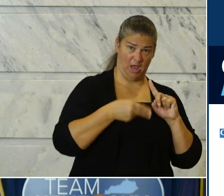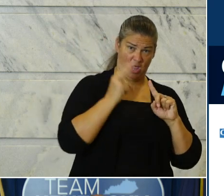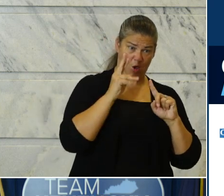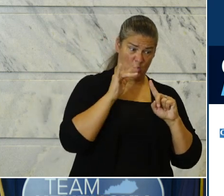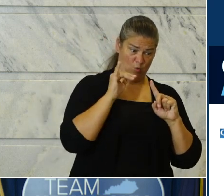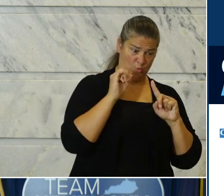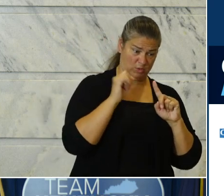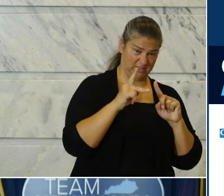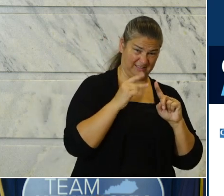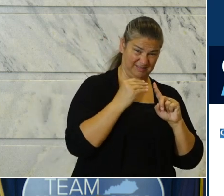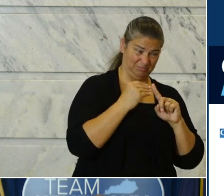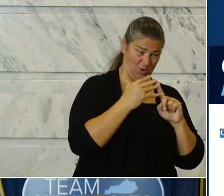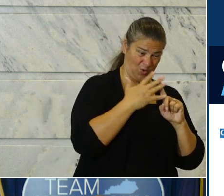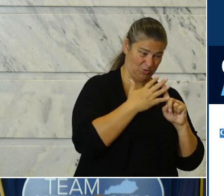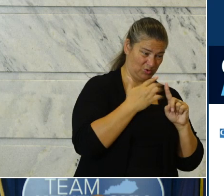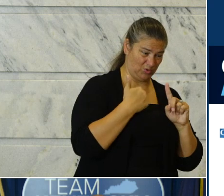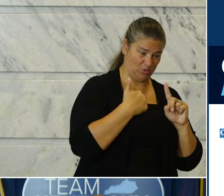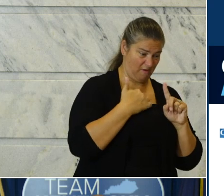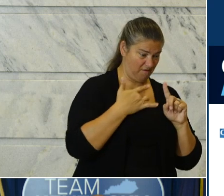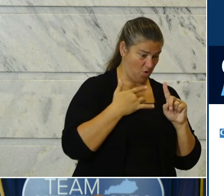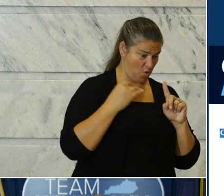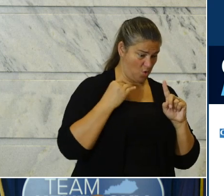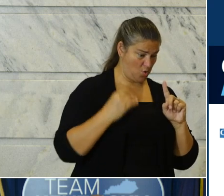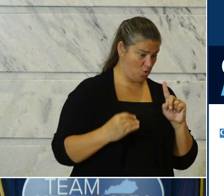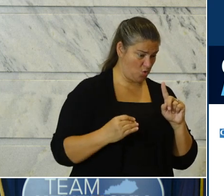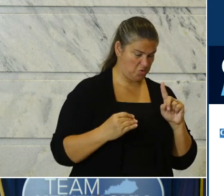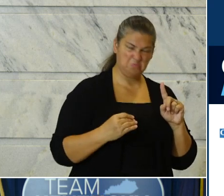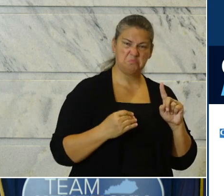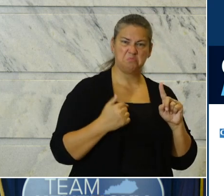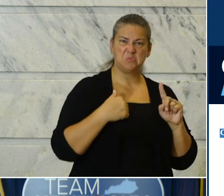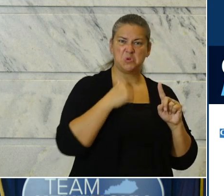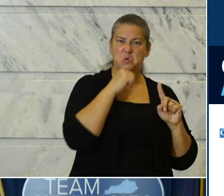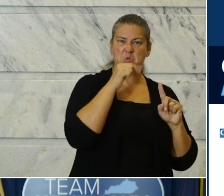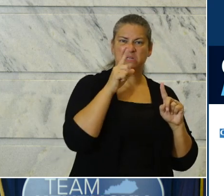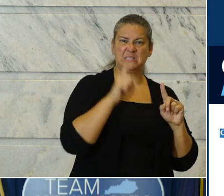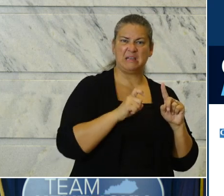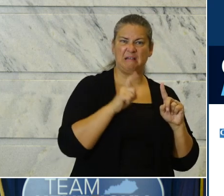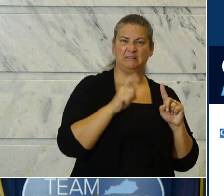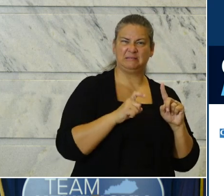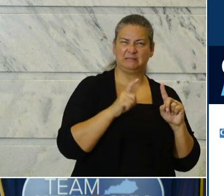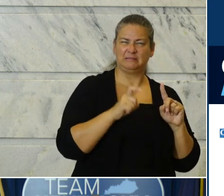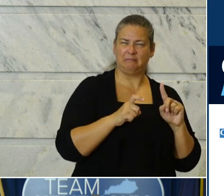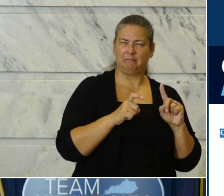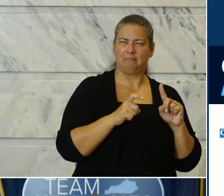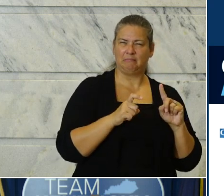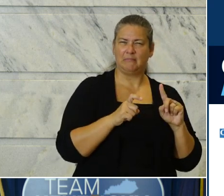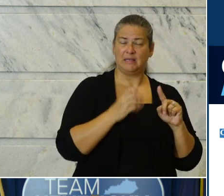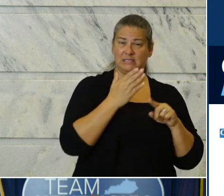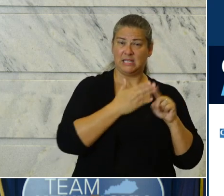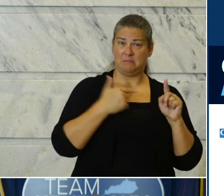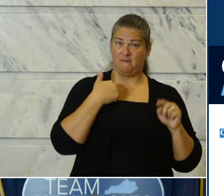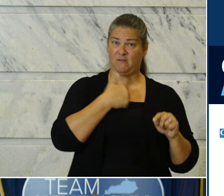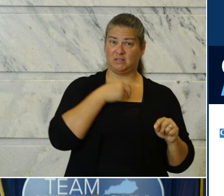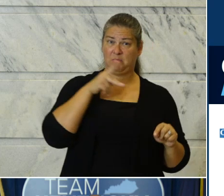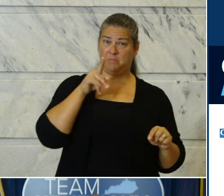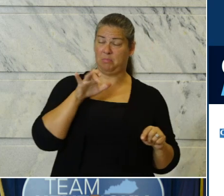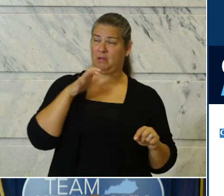not symptomatic, the guidance create the opportunity to not get tested. This has a number of us in public health